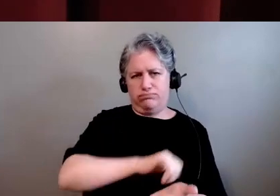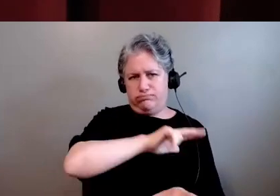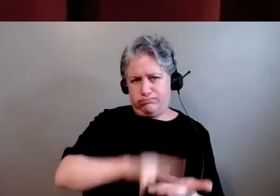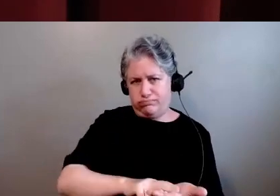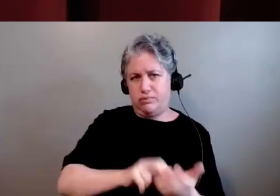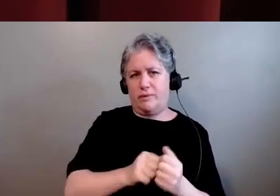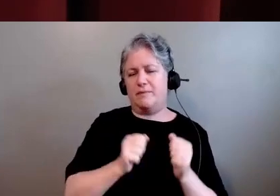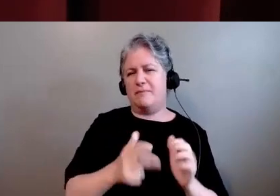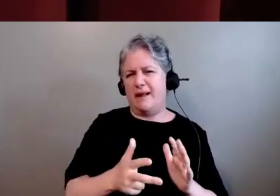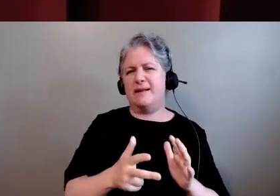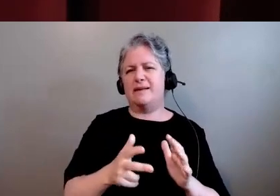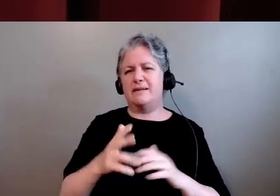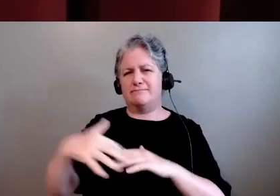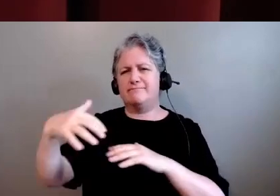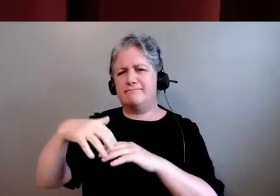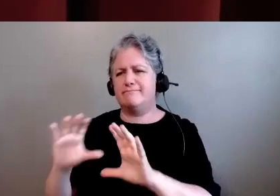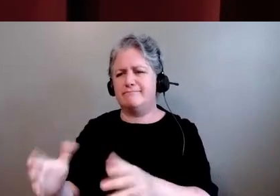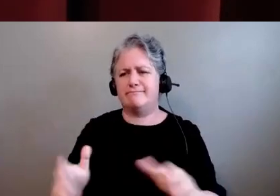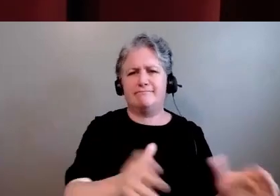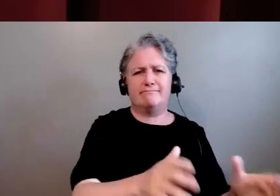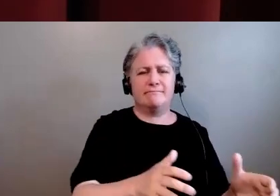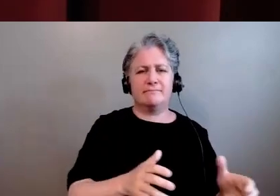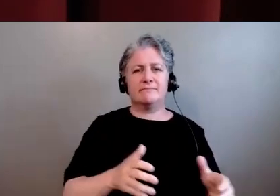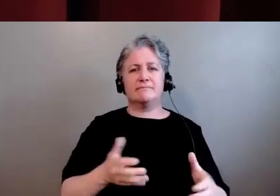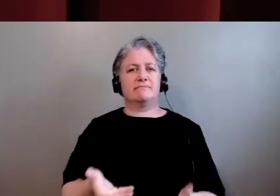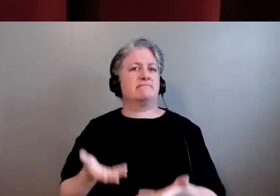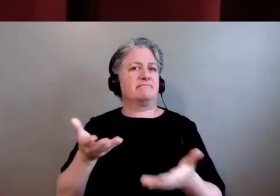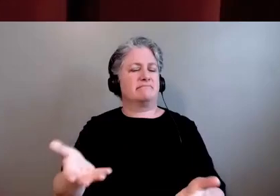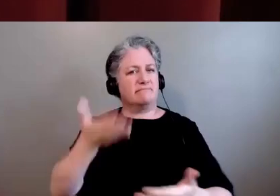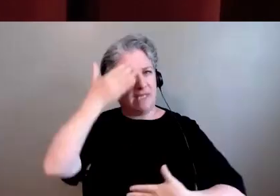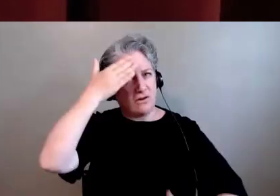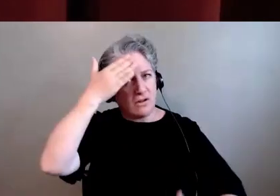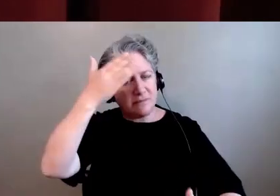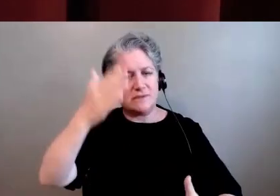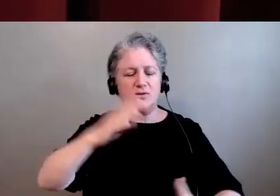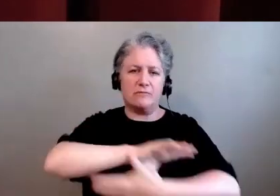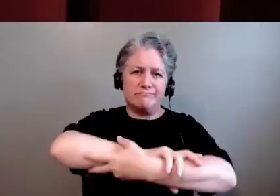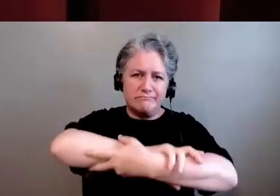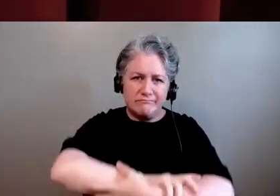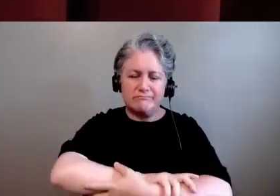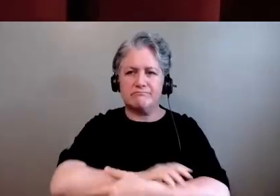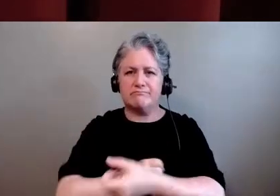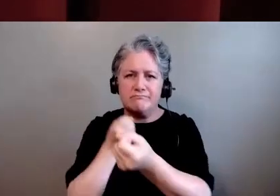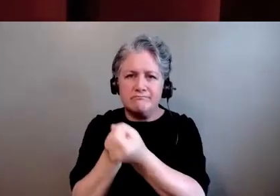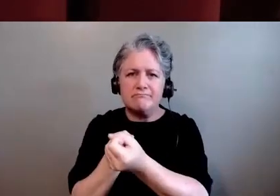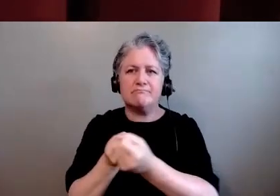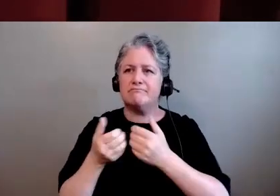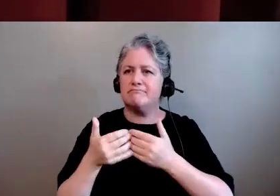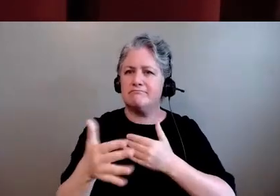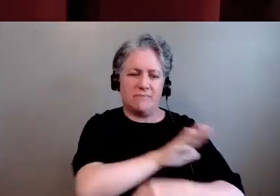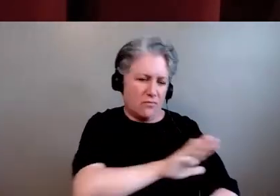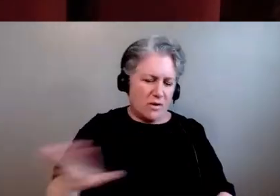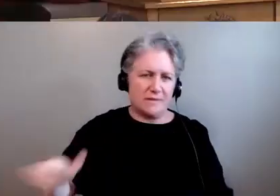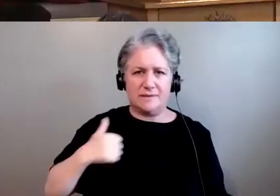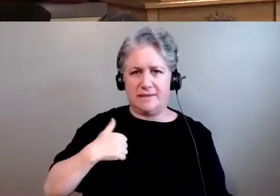bands. We offer this land acknowledgement as an act of reconciliation with the Indigenous peoples of Canada.